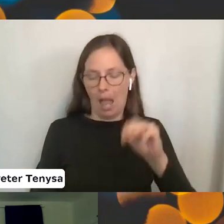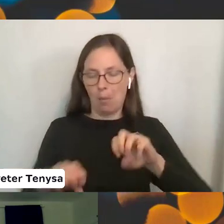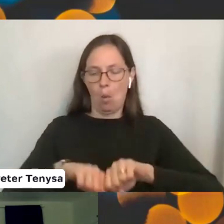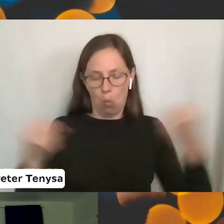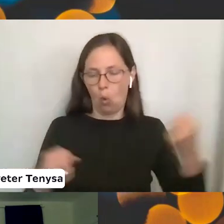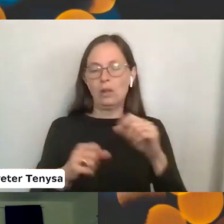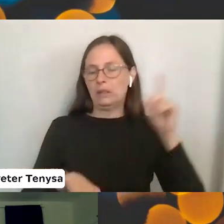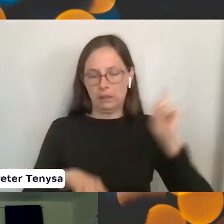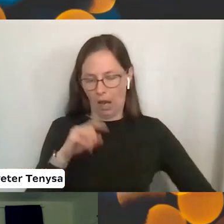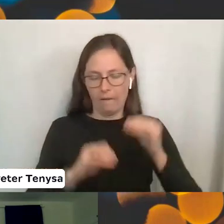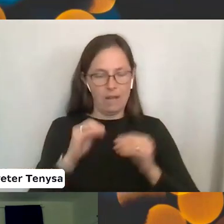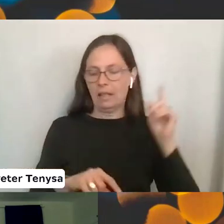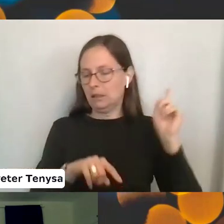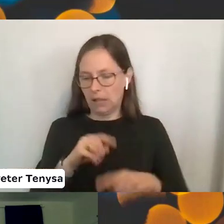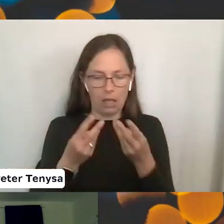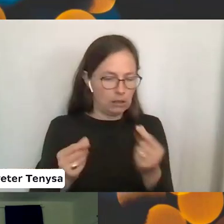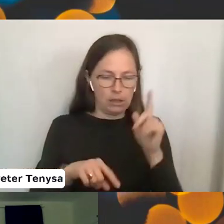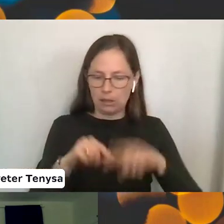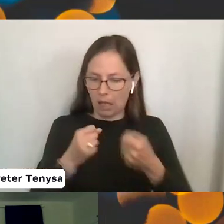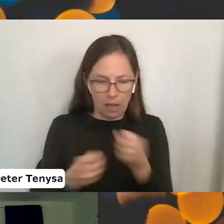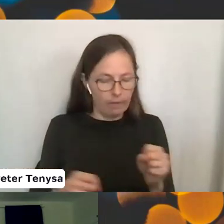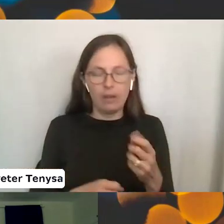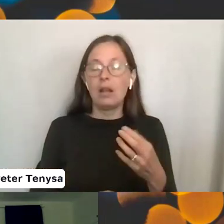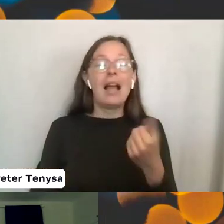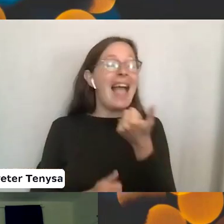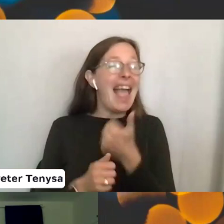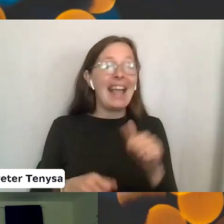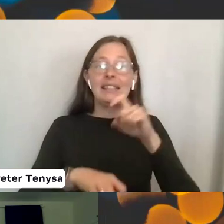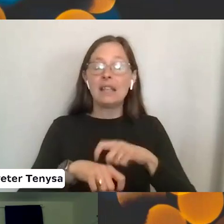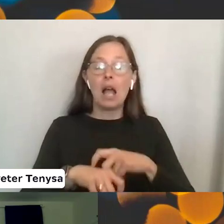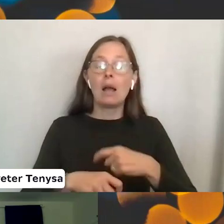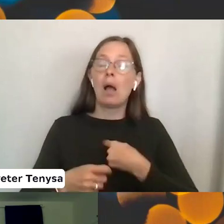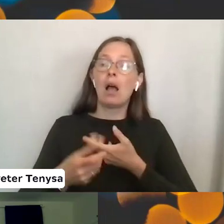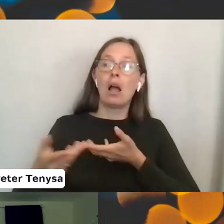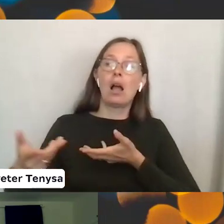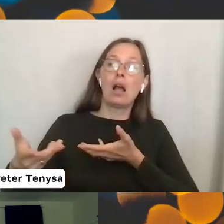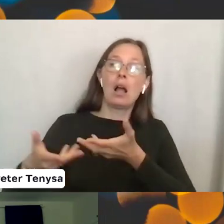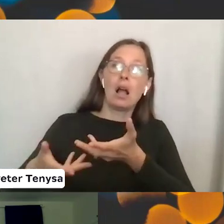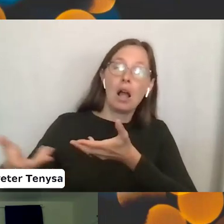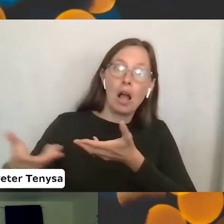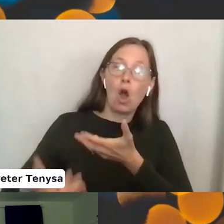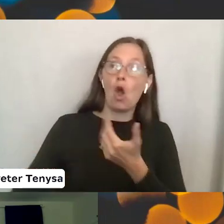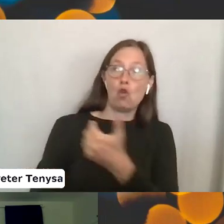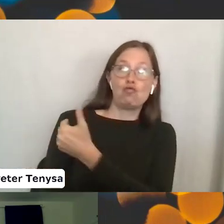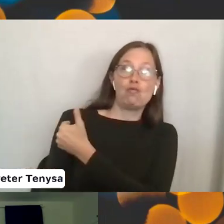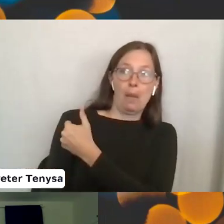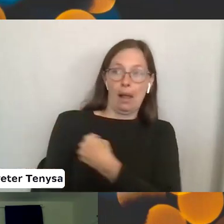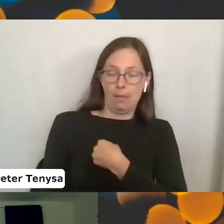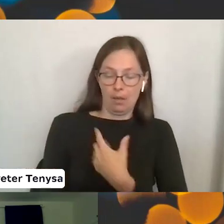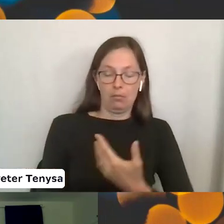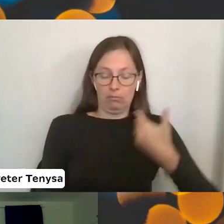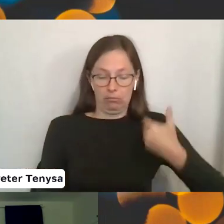so anytime I had a social exchange that reminded me I was irrevocably